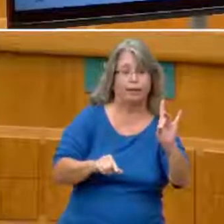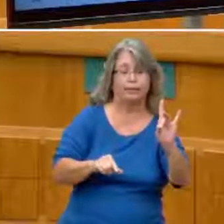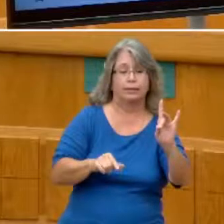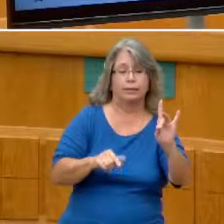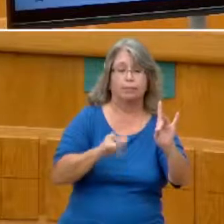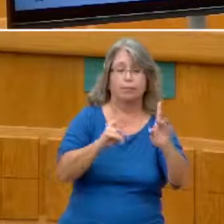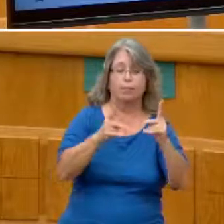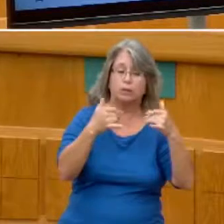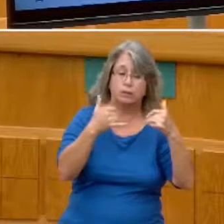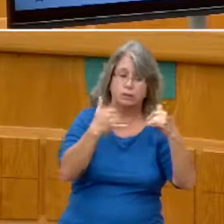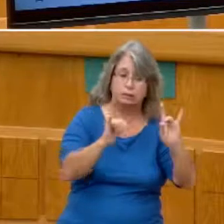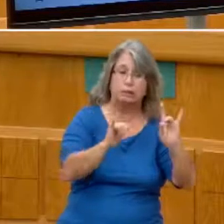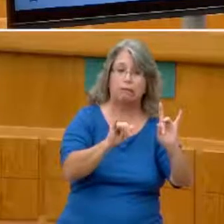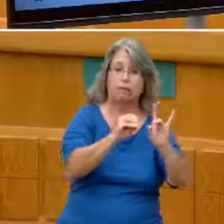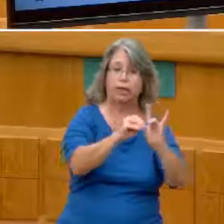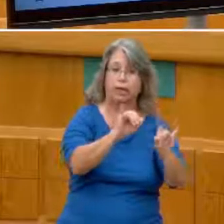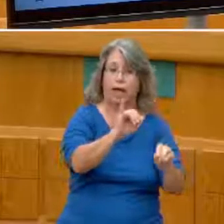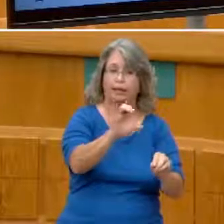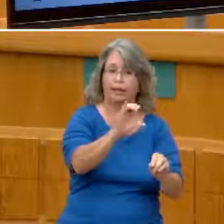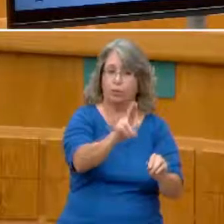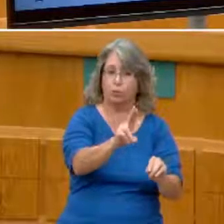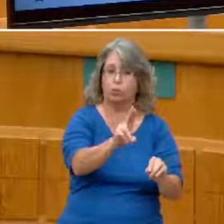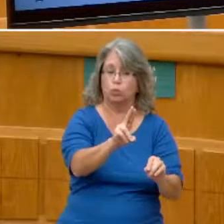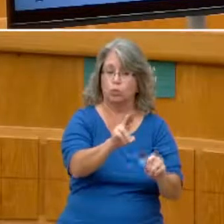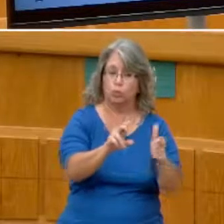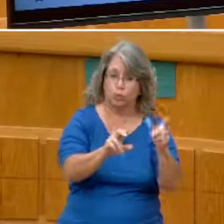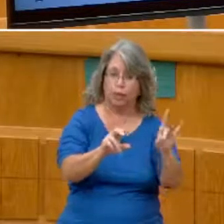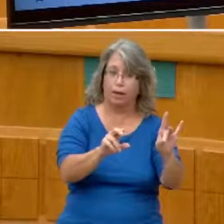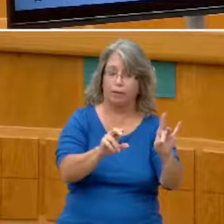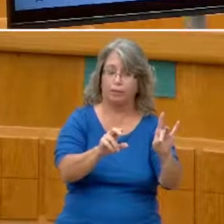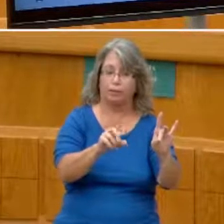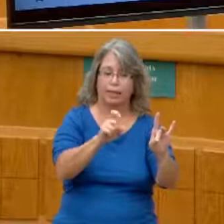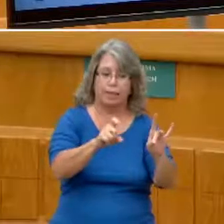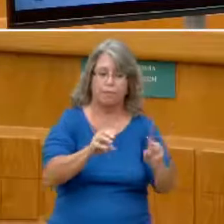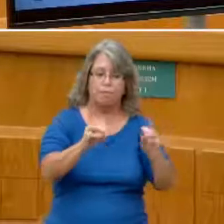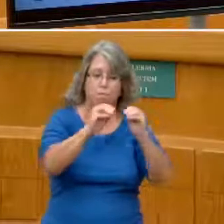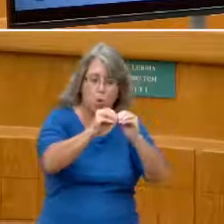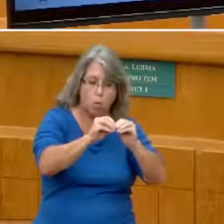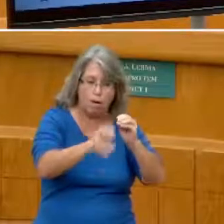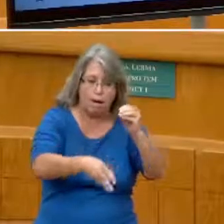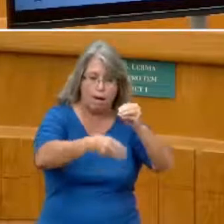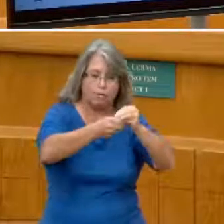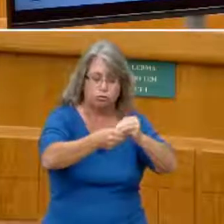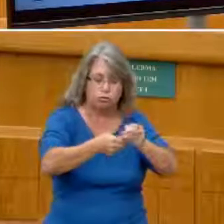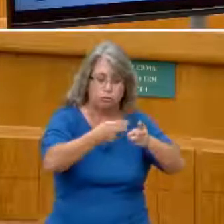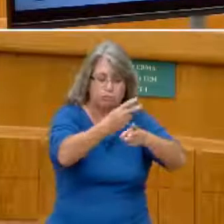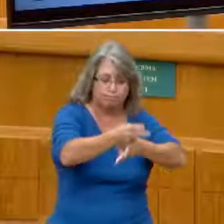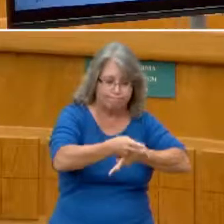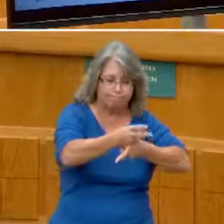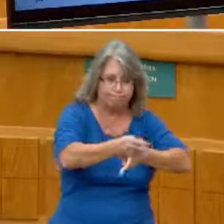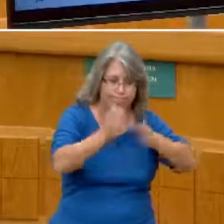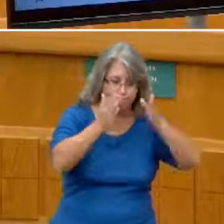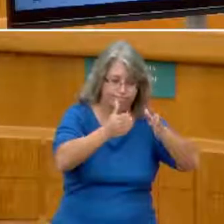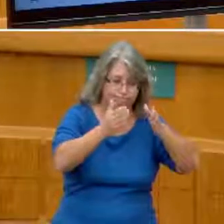still hospitalized in the ICU needing additional care for COVID-19, but the numbers are